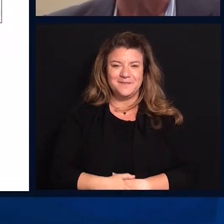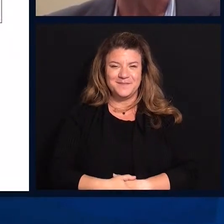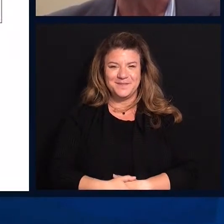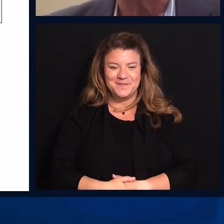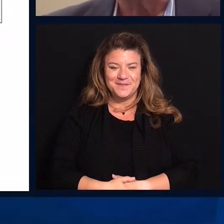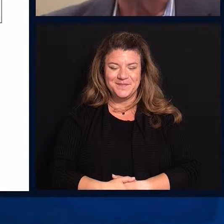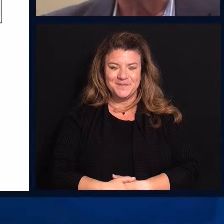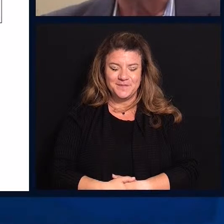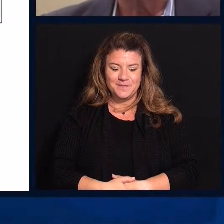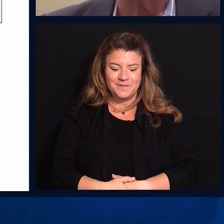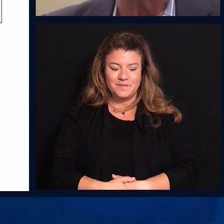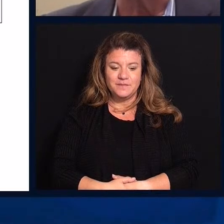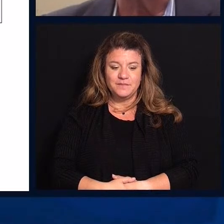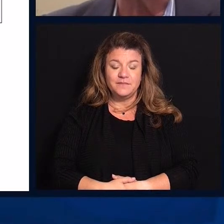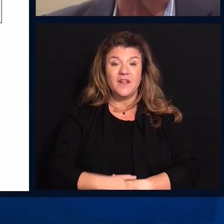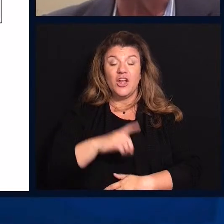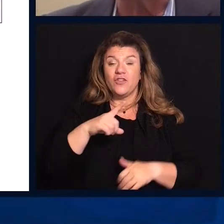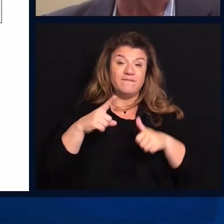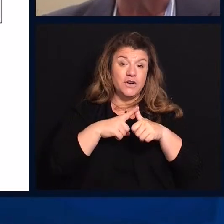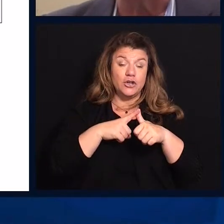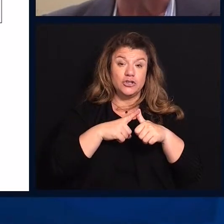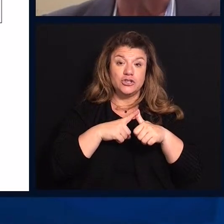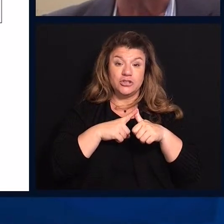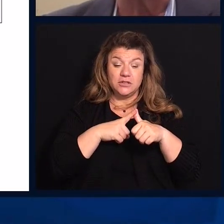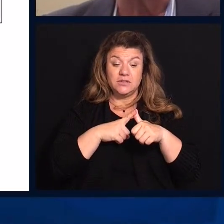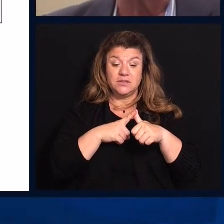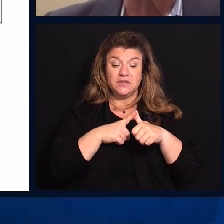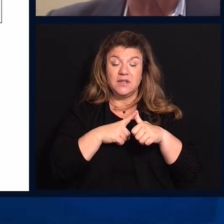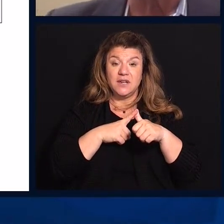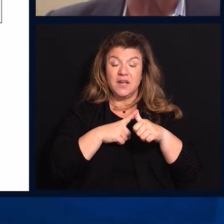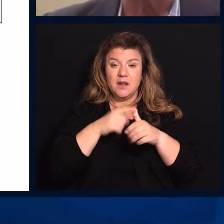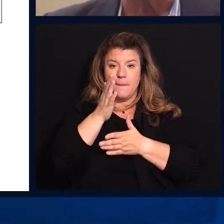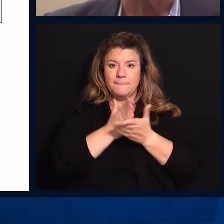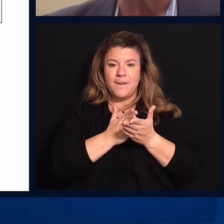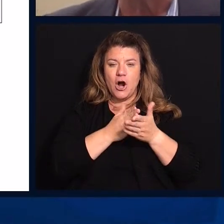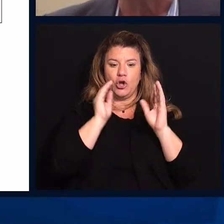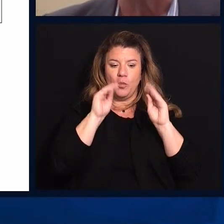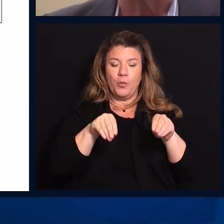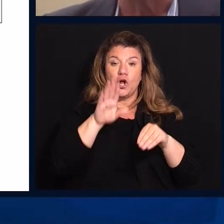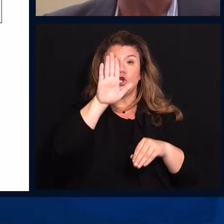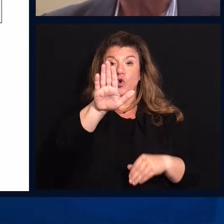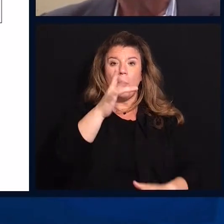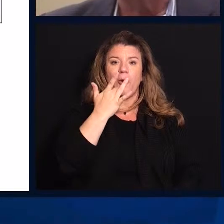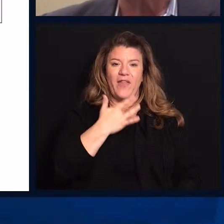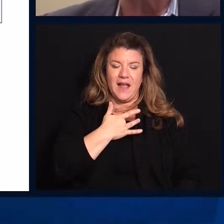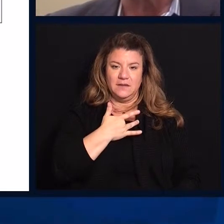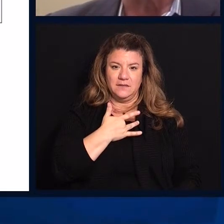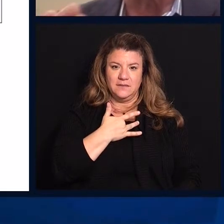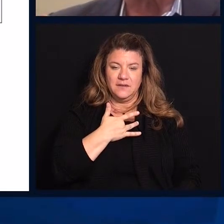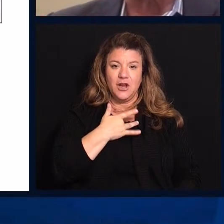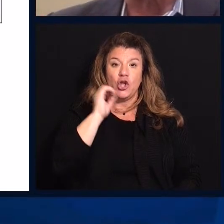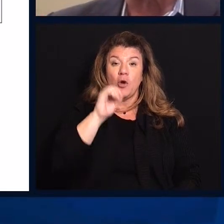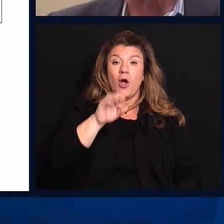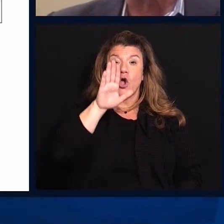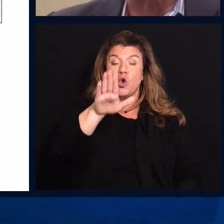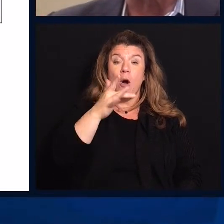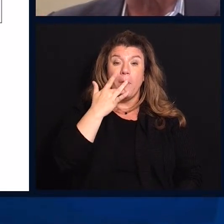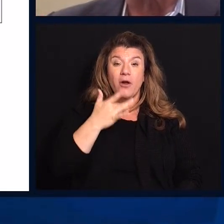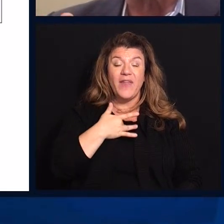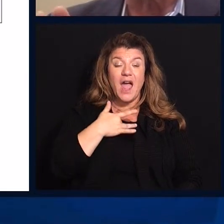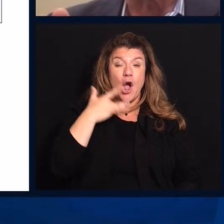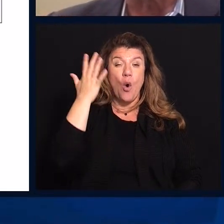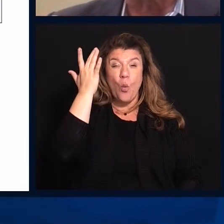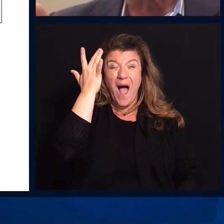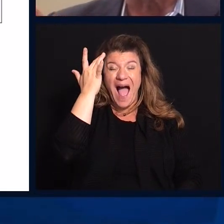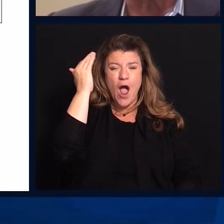slide, please. So the first then part that you need to introduce is your birth date. And you put in your birth date because we know